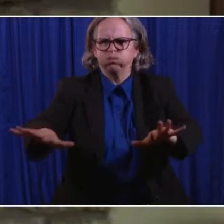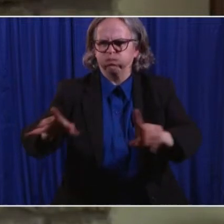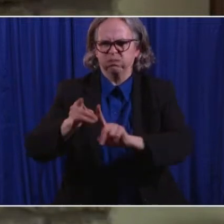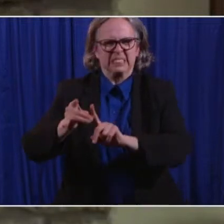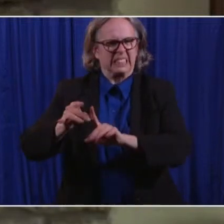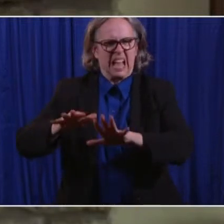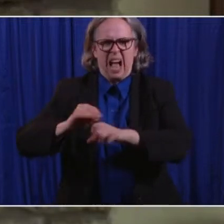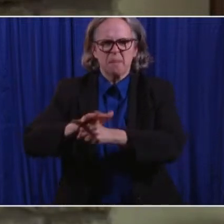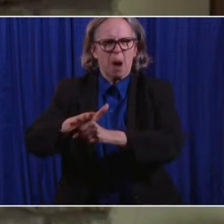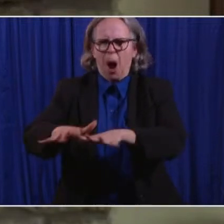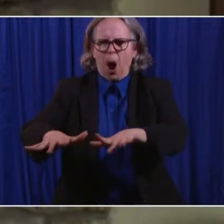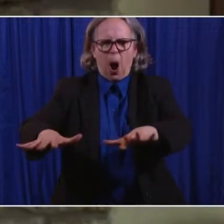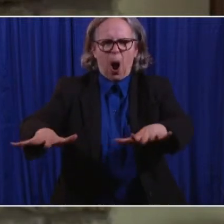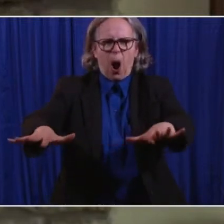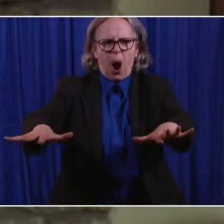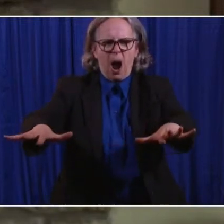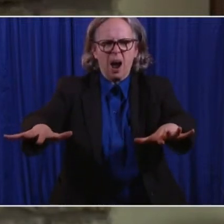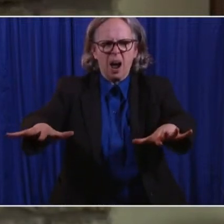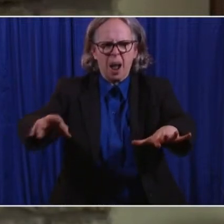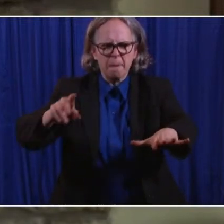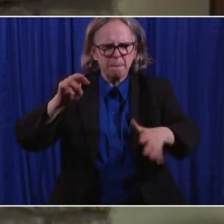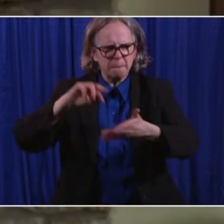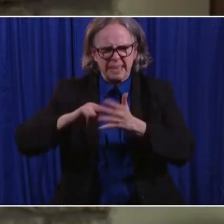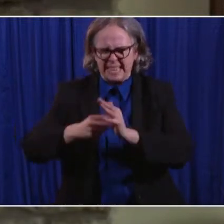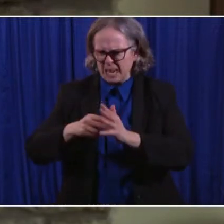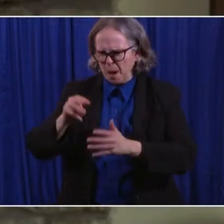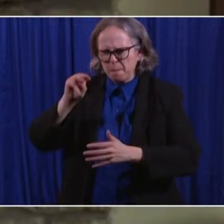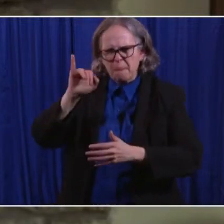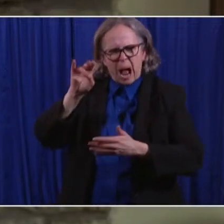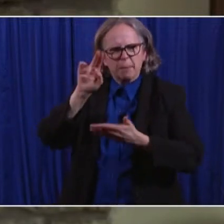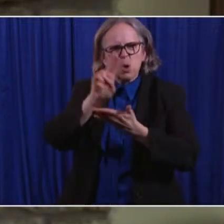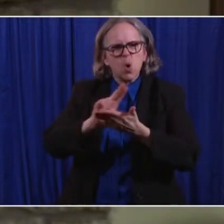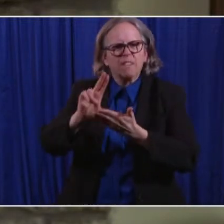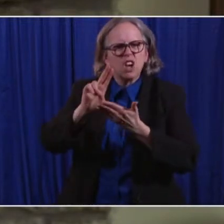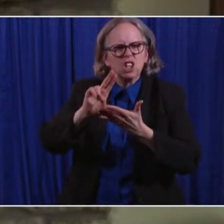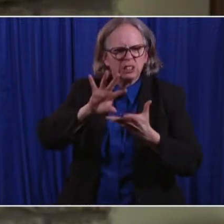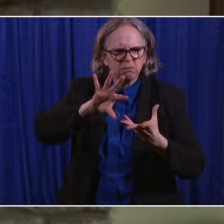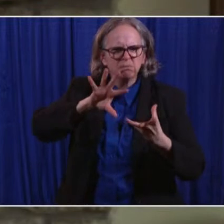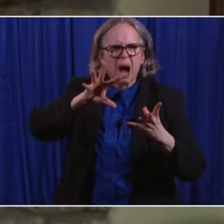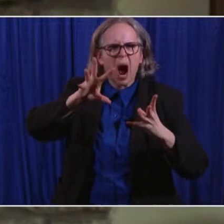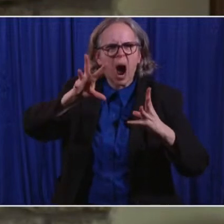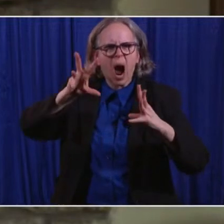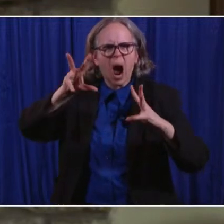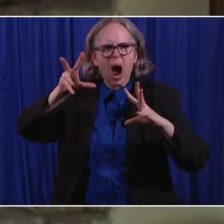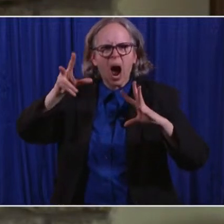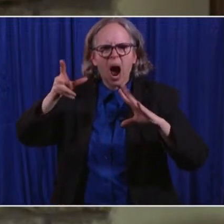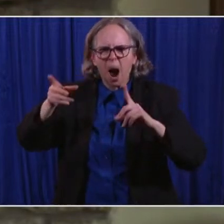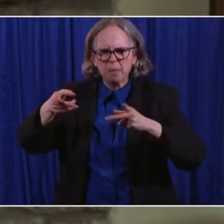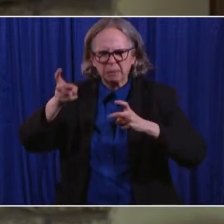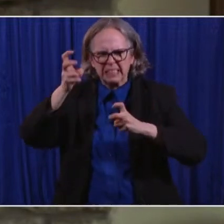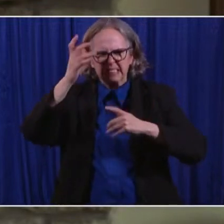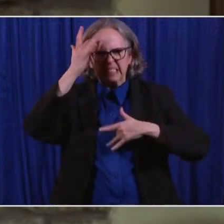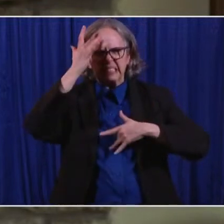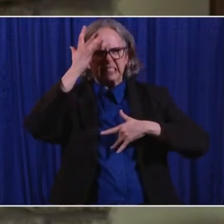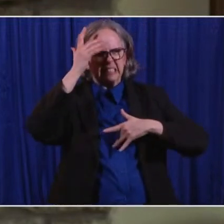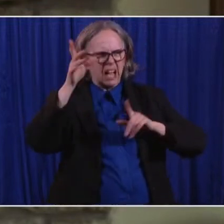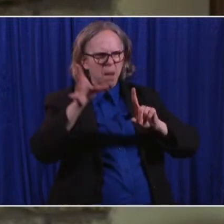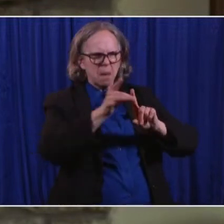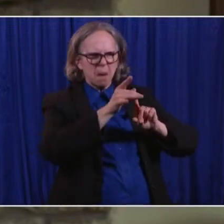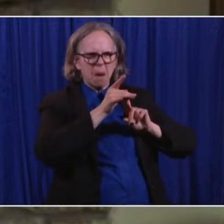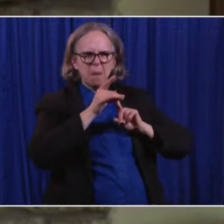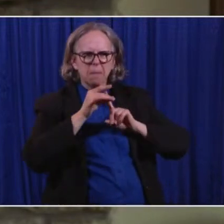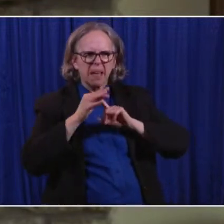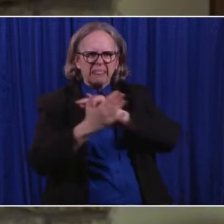on Miami University's campus with devastating results in Butler County and throughout the state of Ohio, because you never would have been